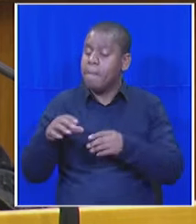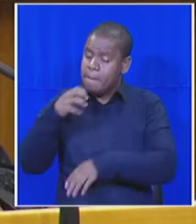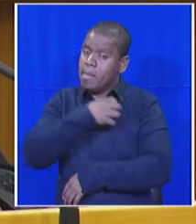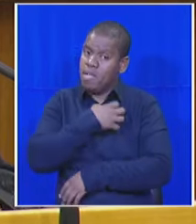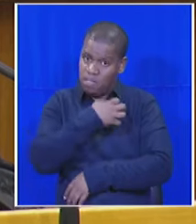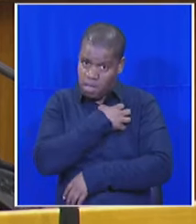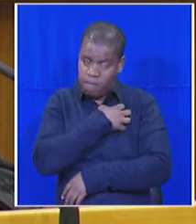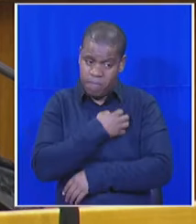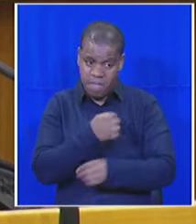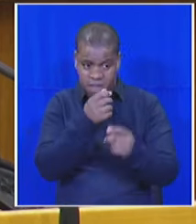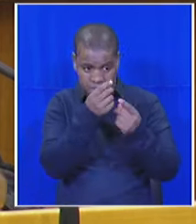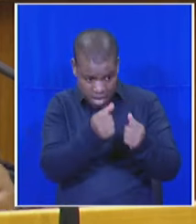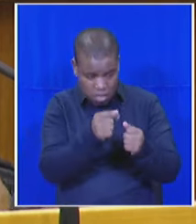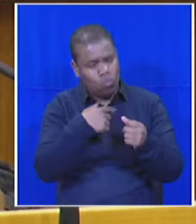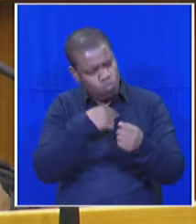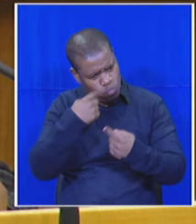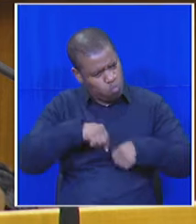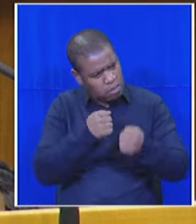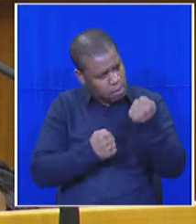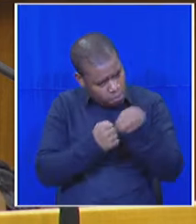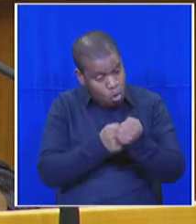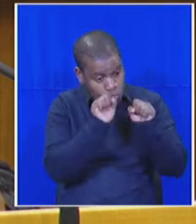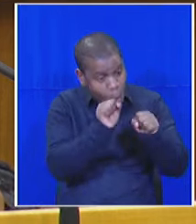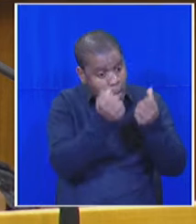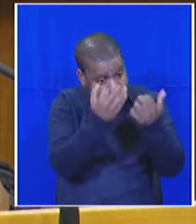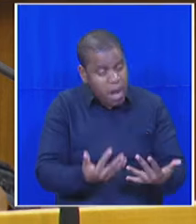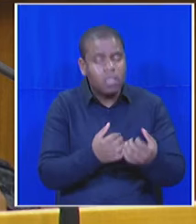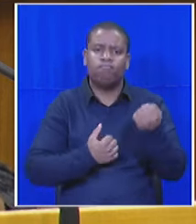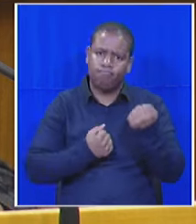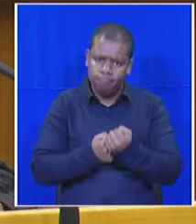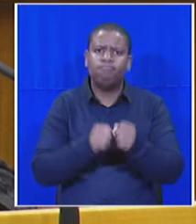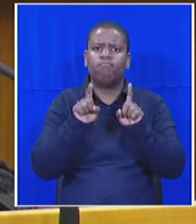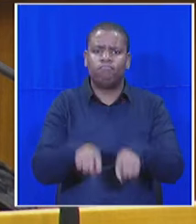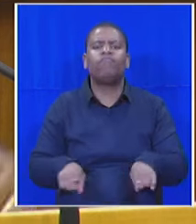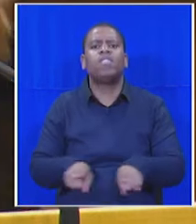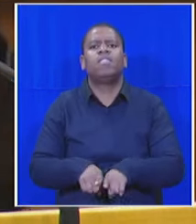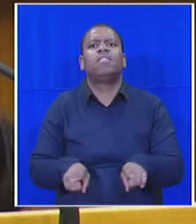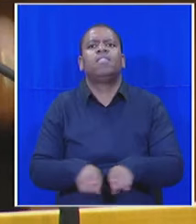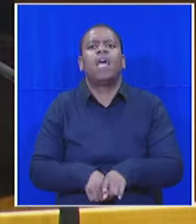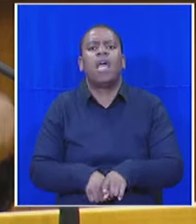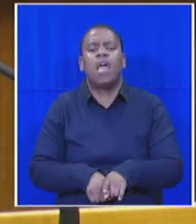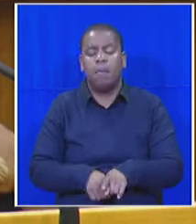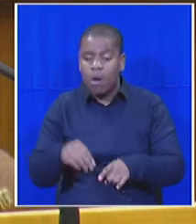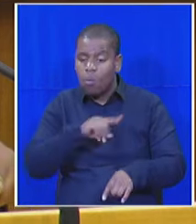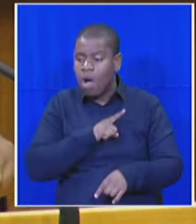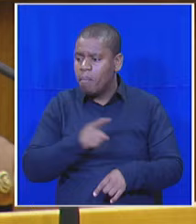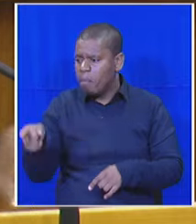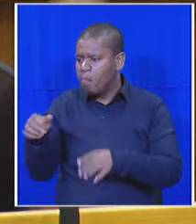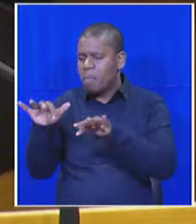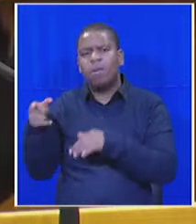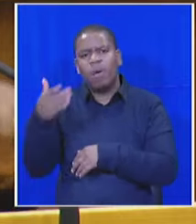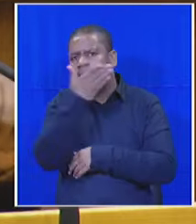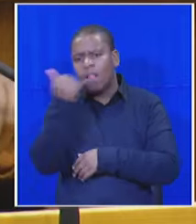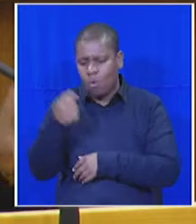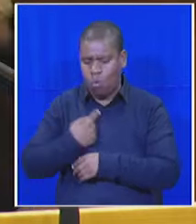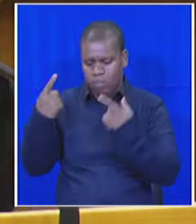sonke njengoba sendile. Uright ukwenda le statement lo sendile ngoba laba abantu ukuthi bateleni. Siyayisupporta ibudget yeparlamente